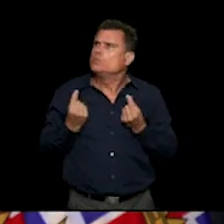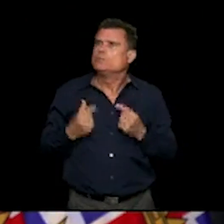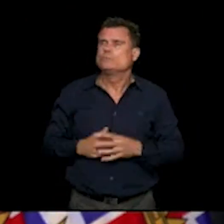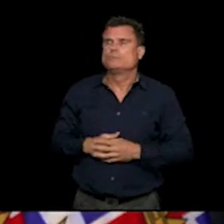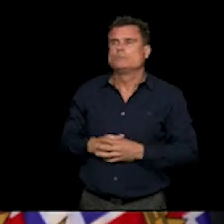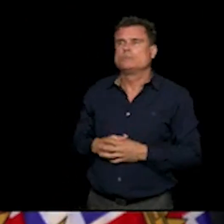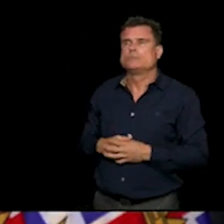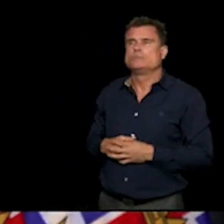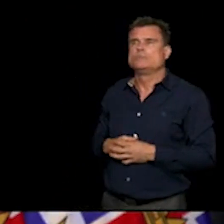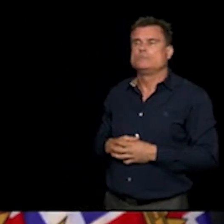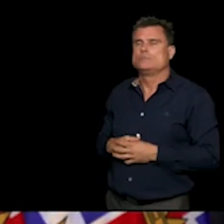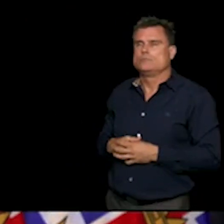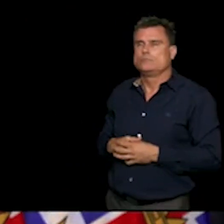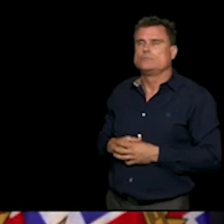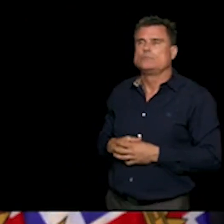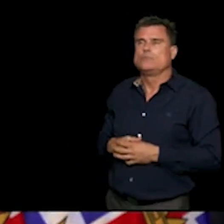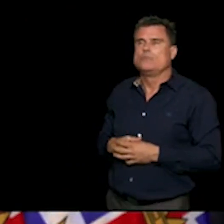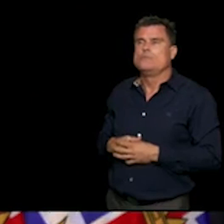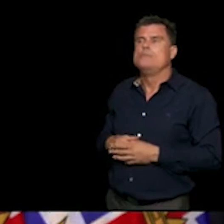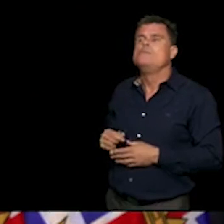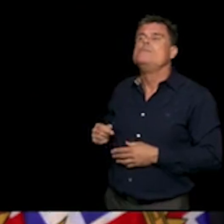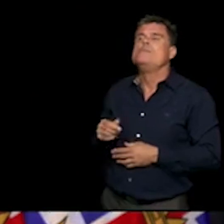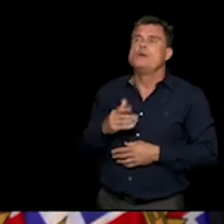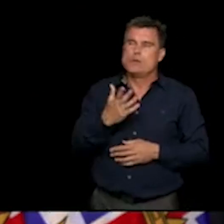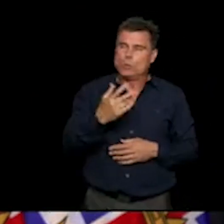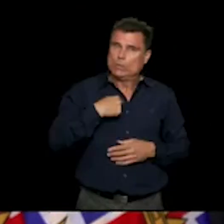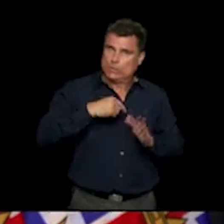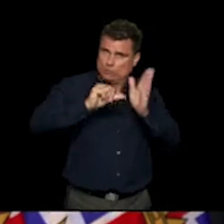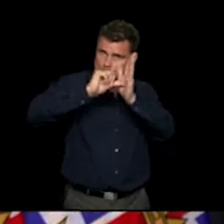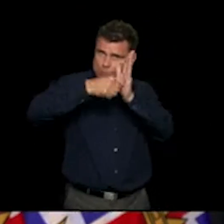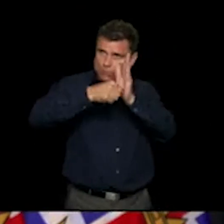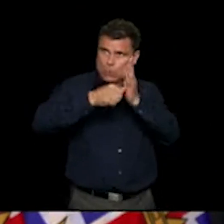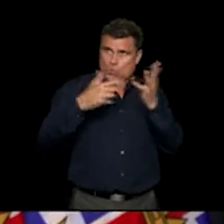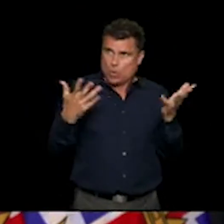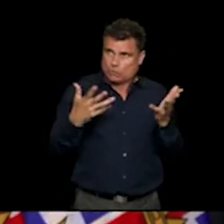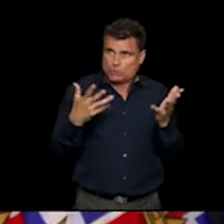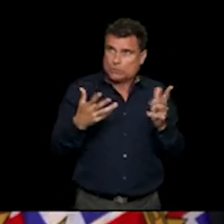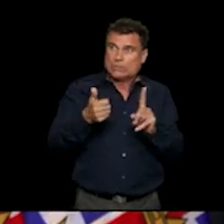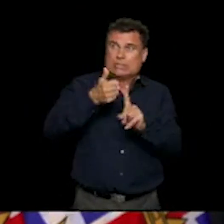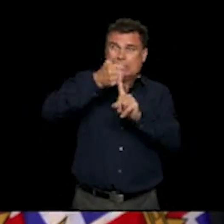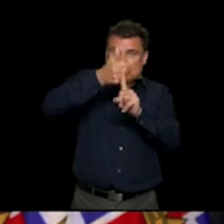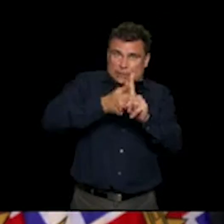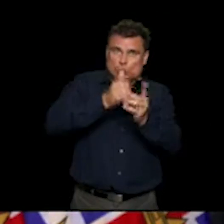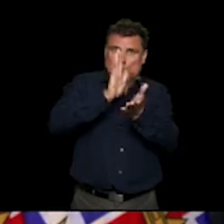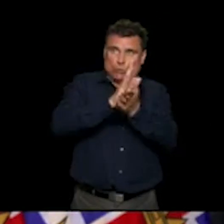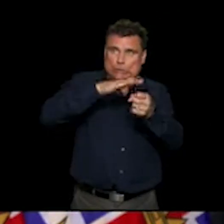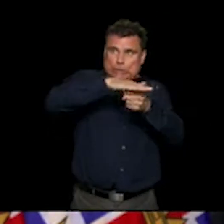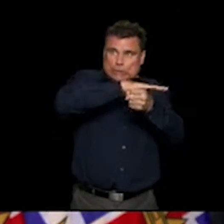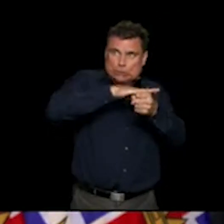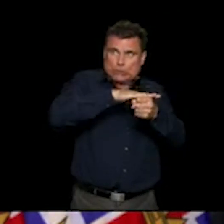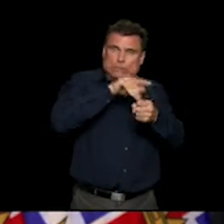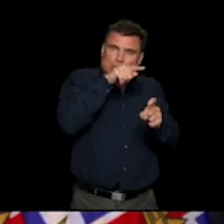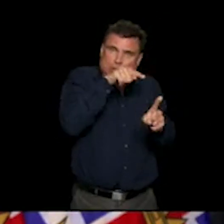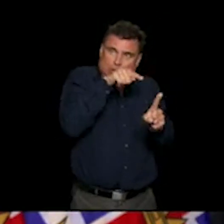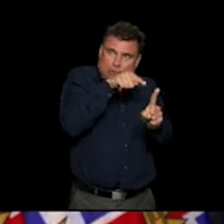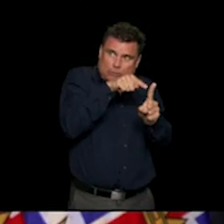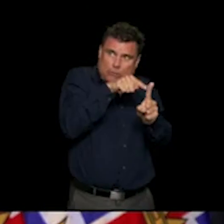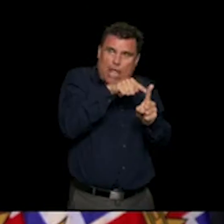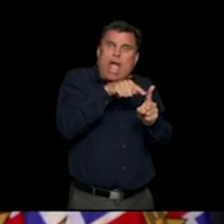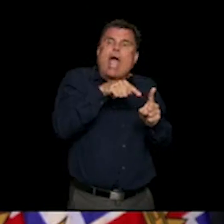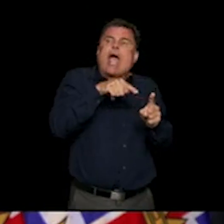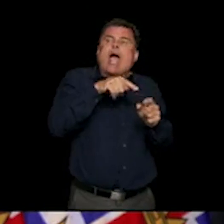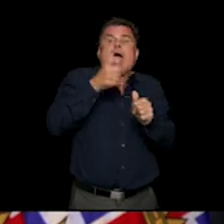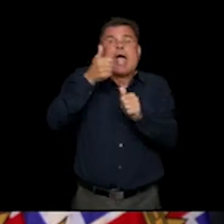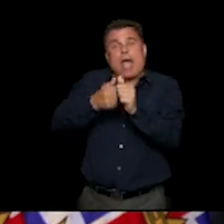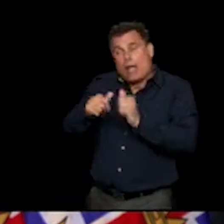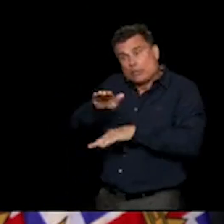and semesterly systems was to preserve the maximum amount of choice they could to keep kids engaged